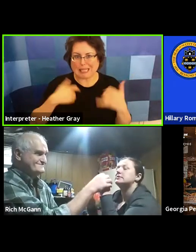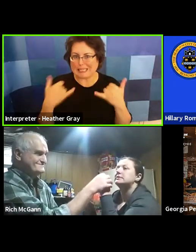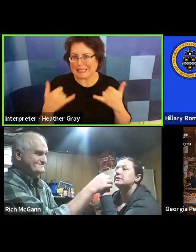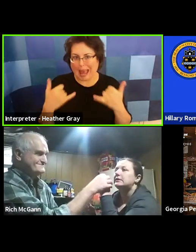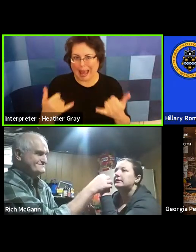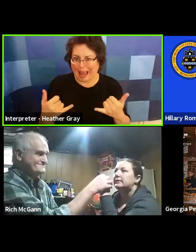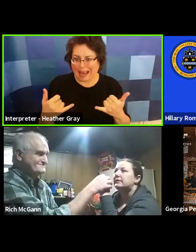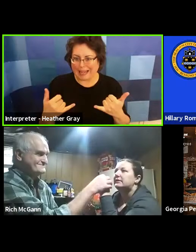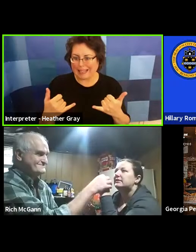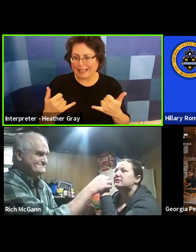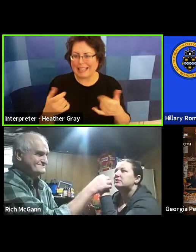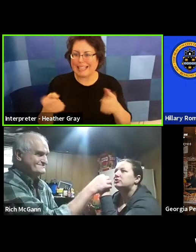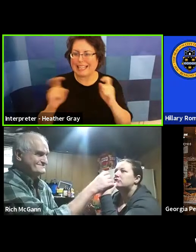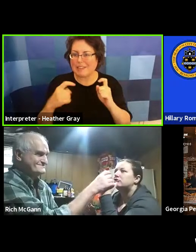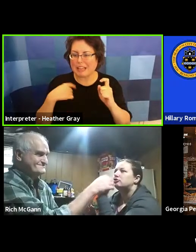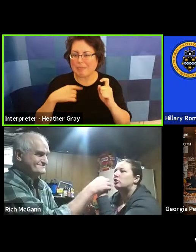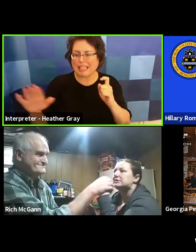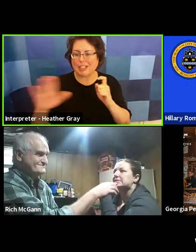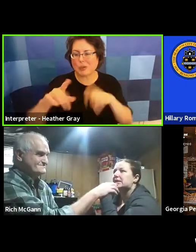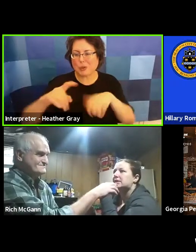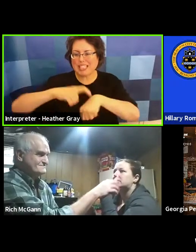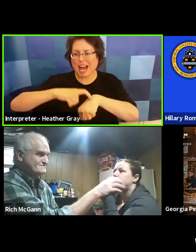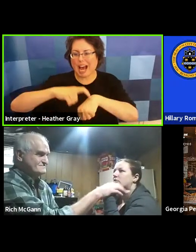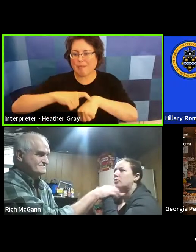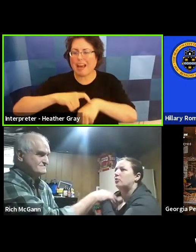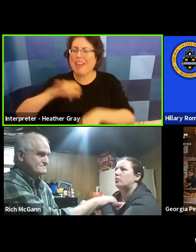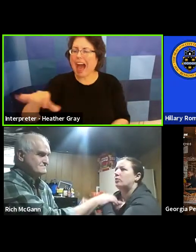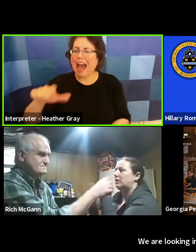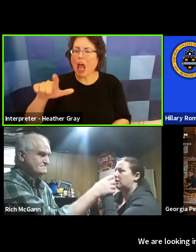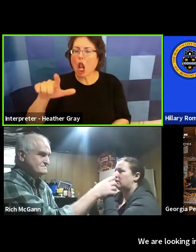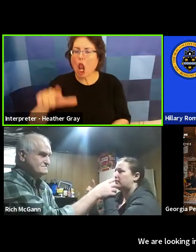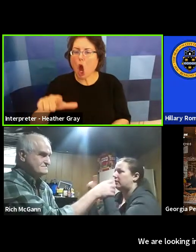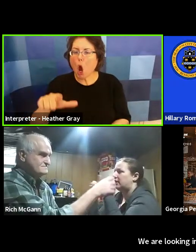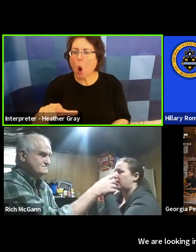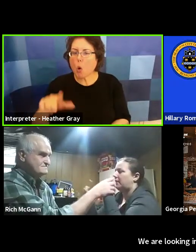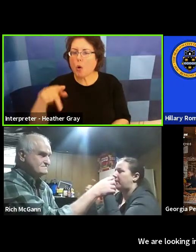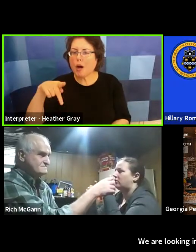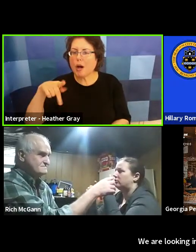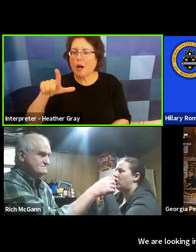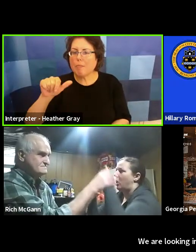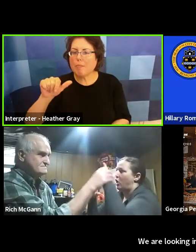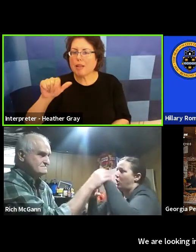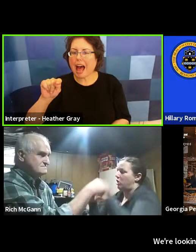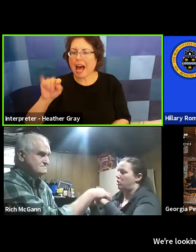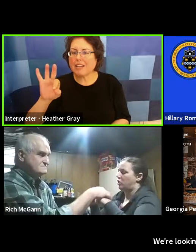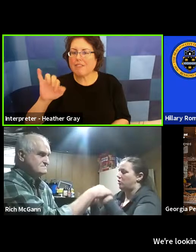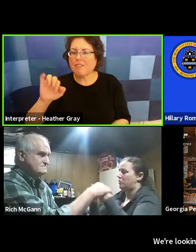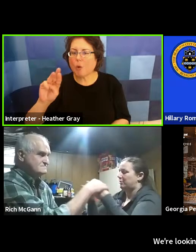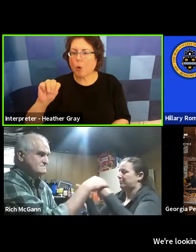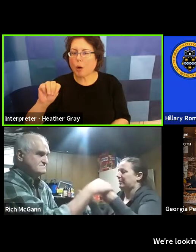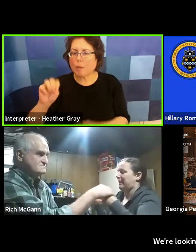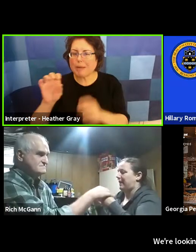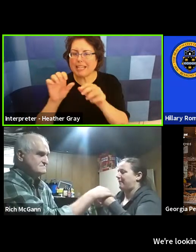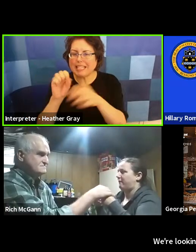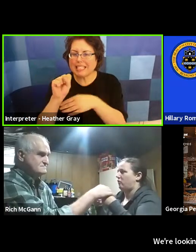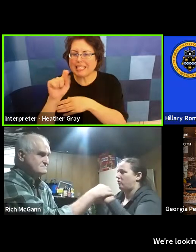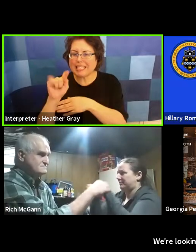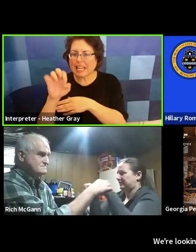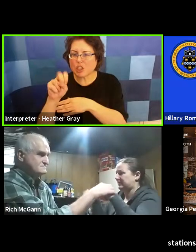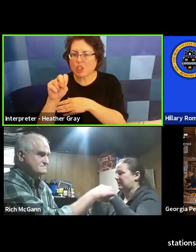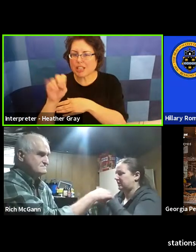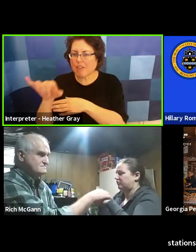into making one of our low platform stations on the red line of the T in